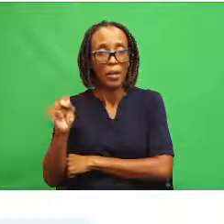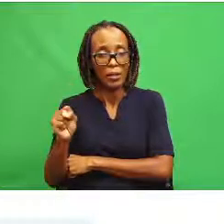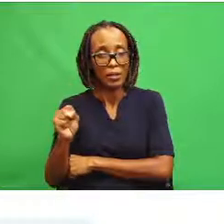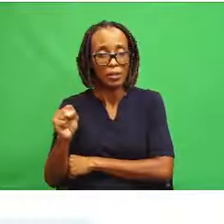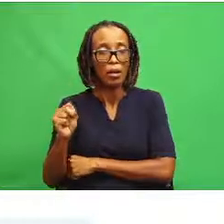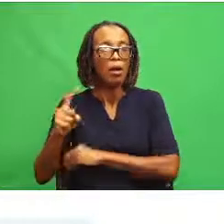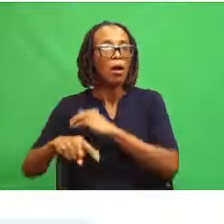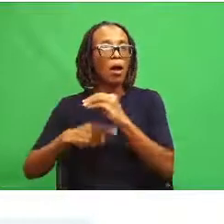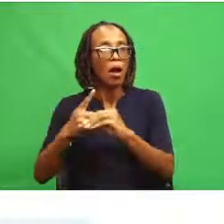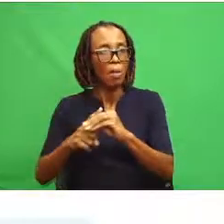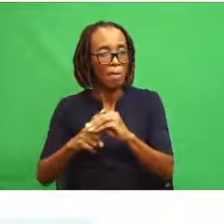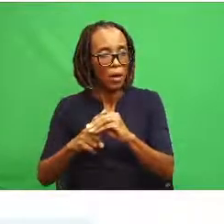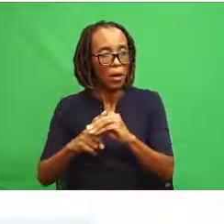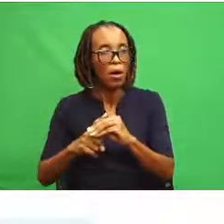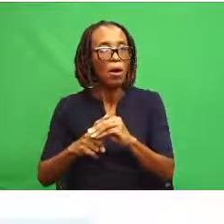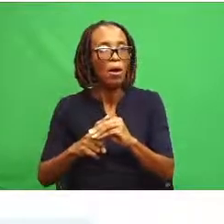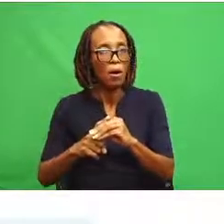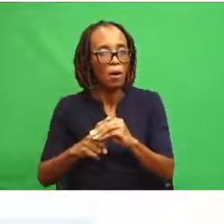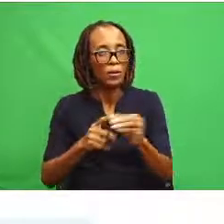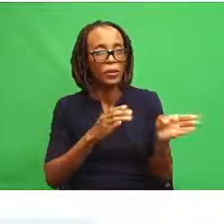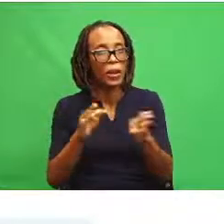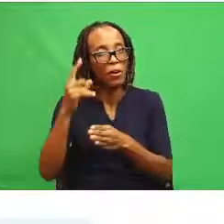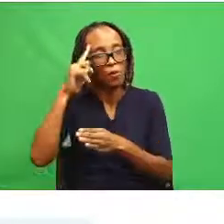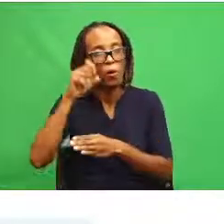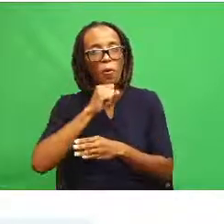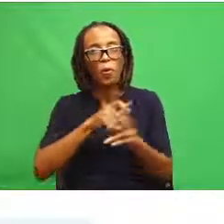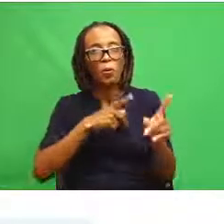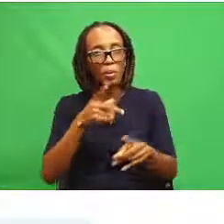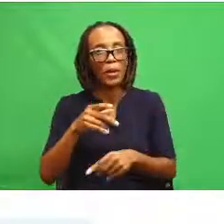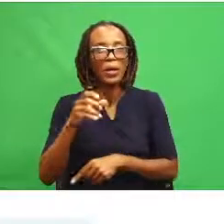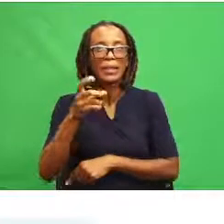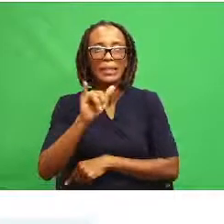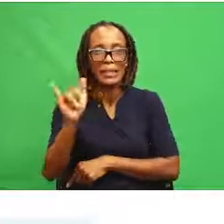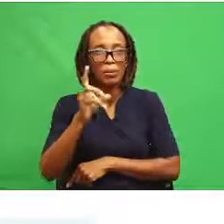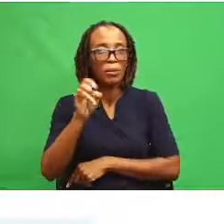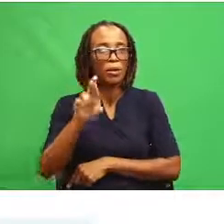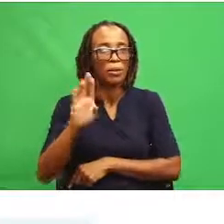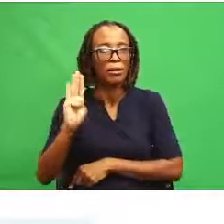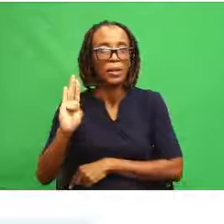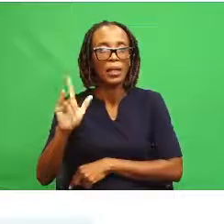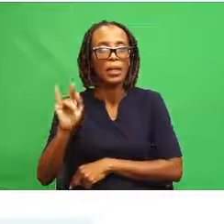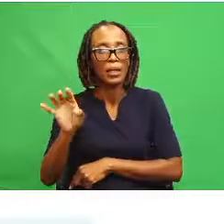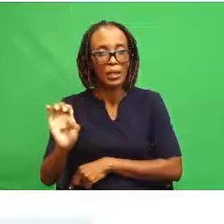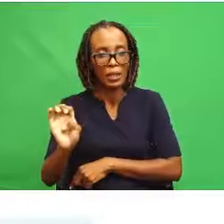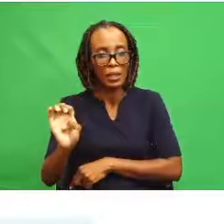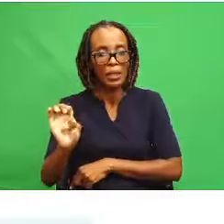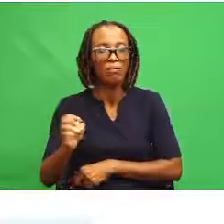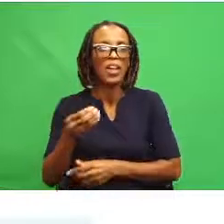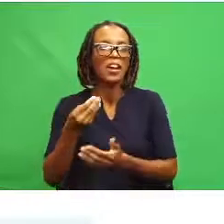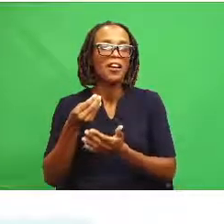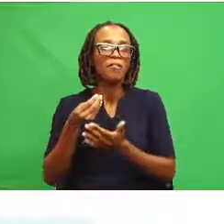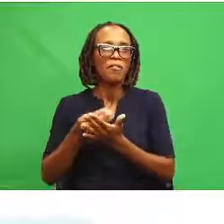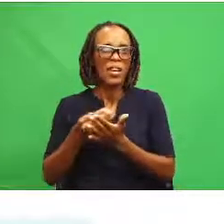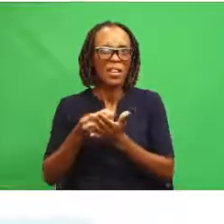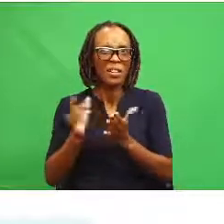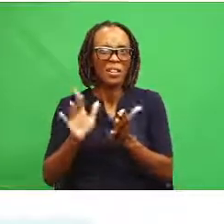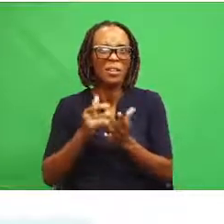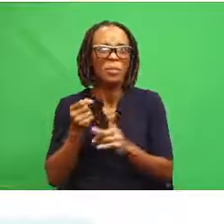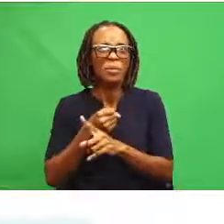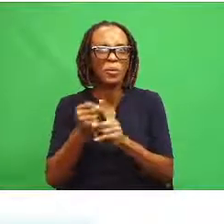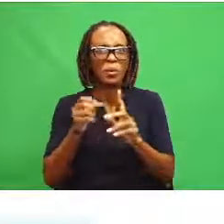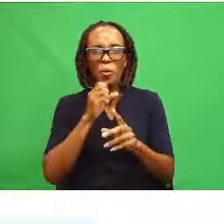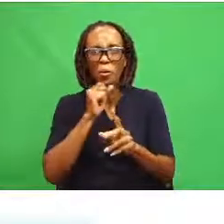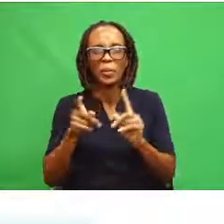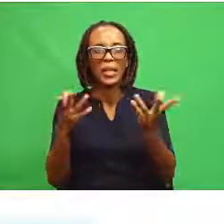of estate planning for older persons. We heard from Dr. Hyacinth Blake, financial abuse of older persons in Trinidad